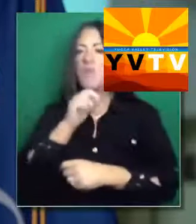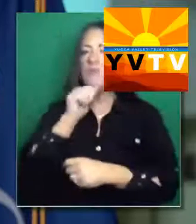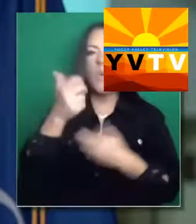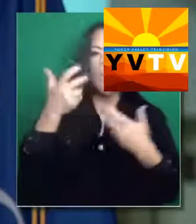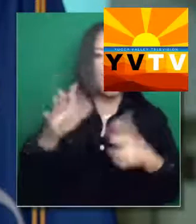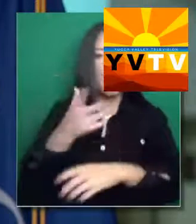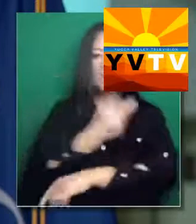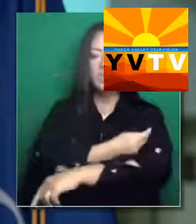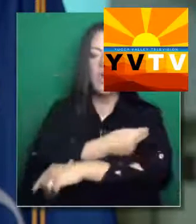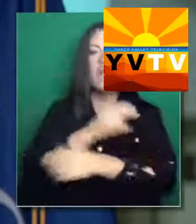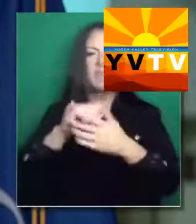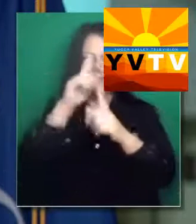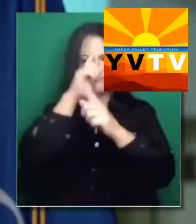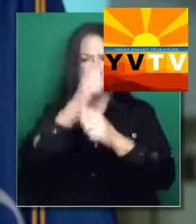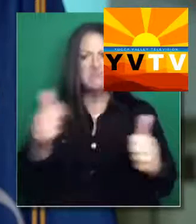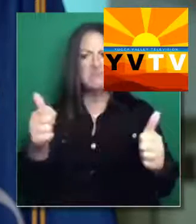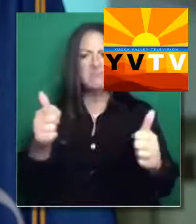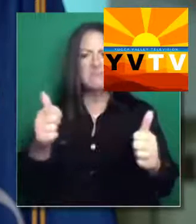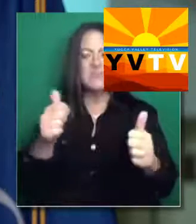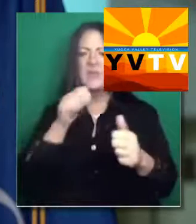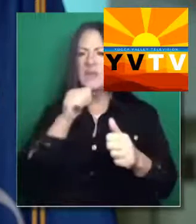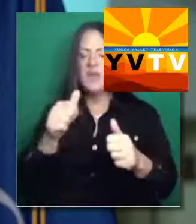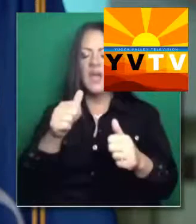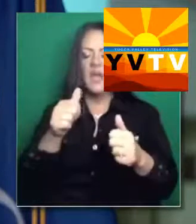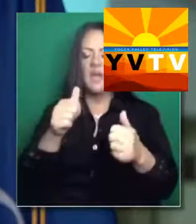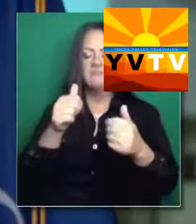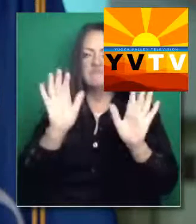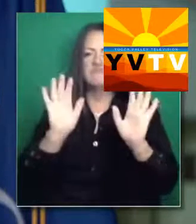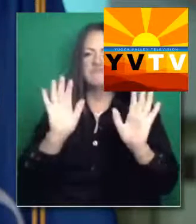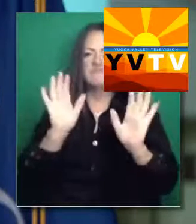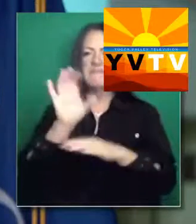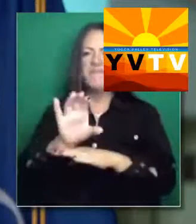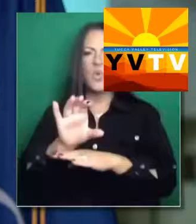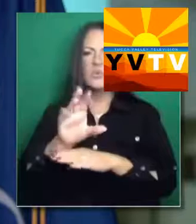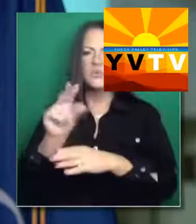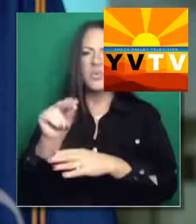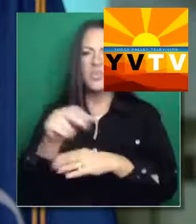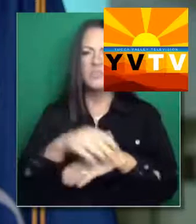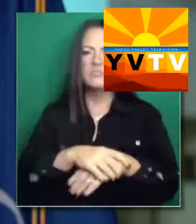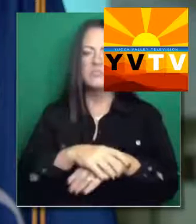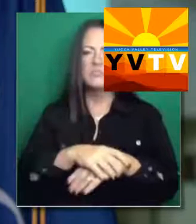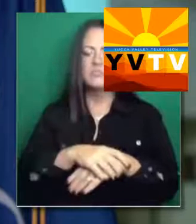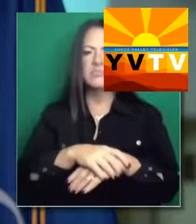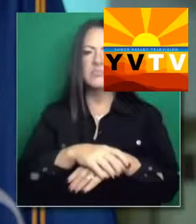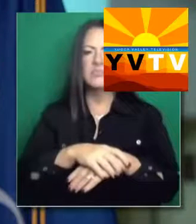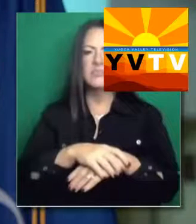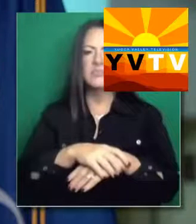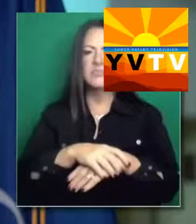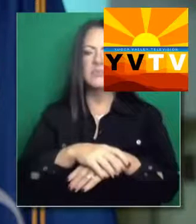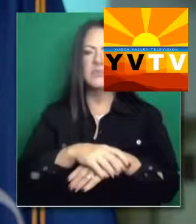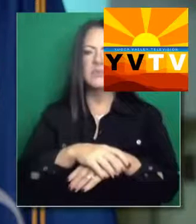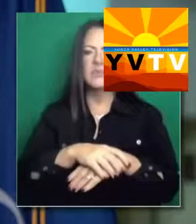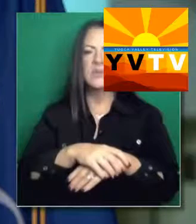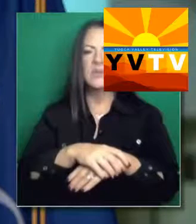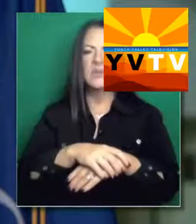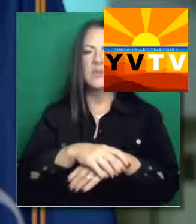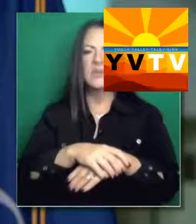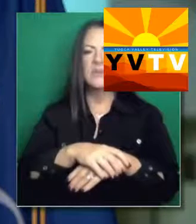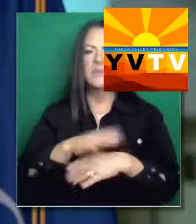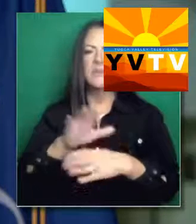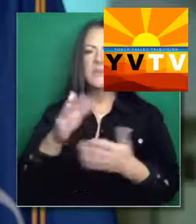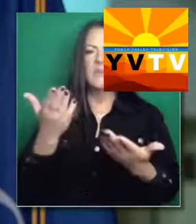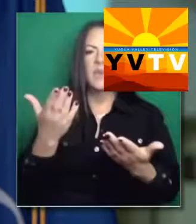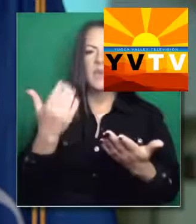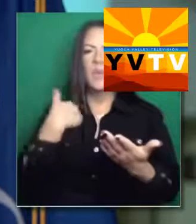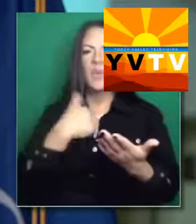is to make sure while we are enforcing the rules of the road, we're not necessarily